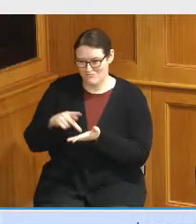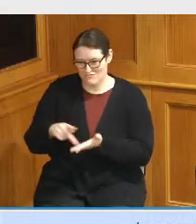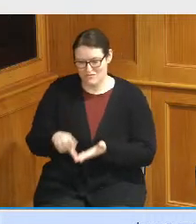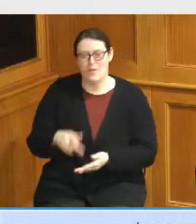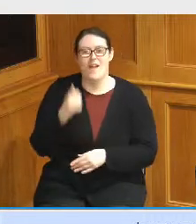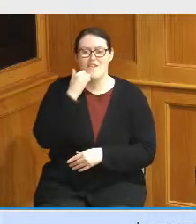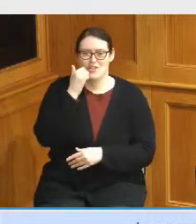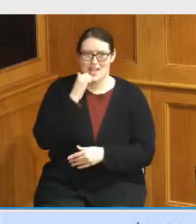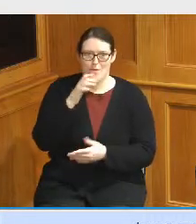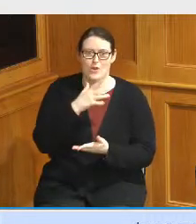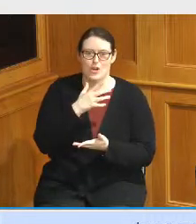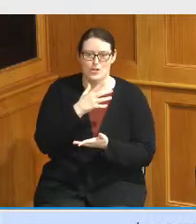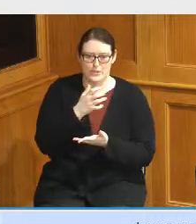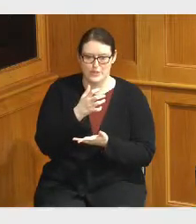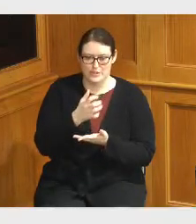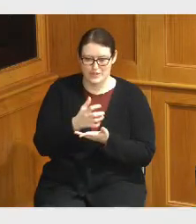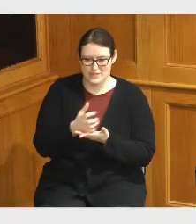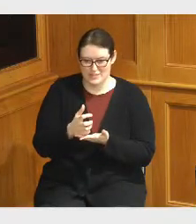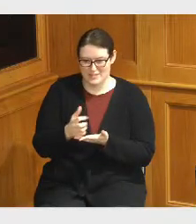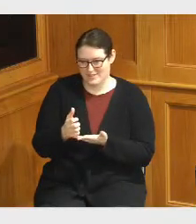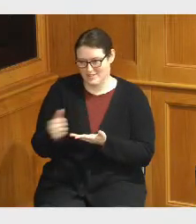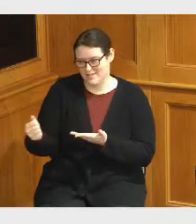day.